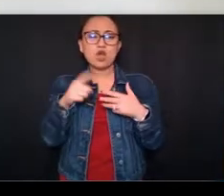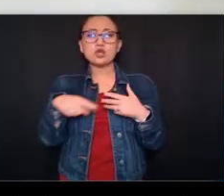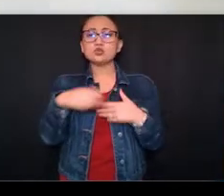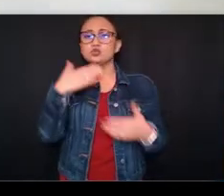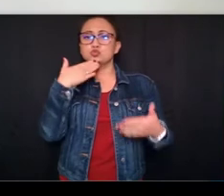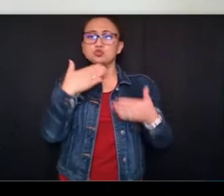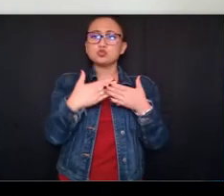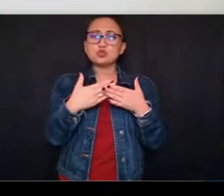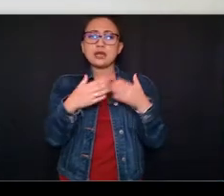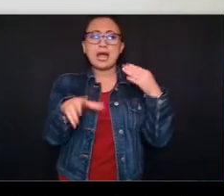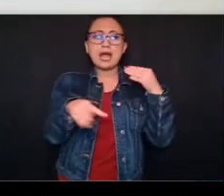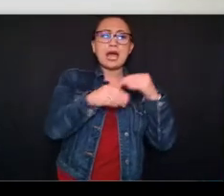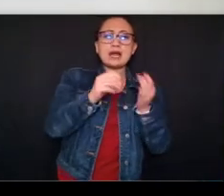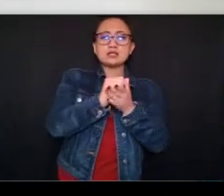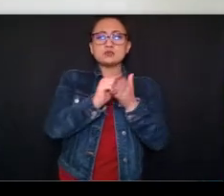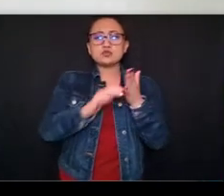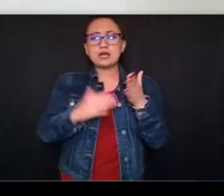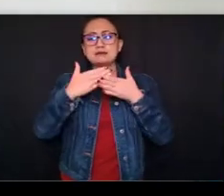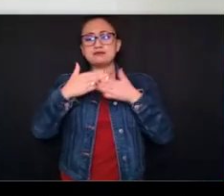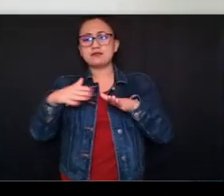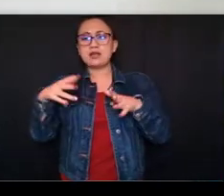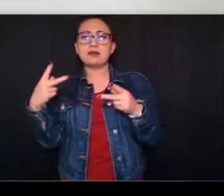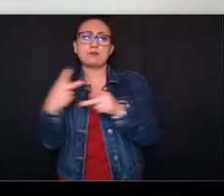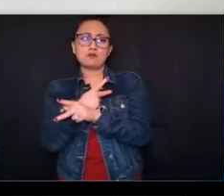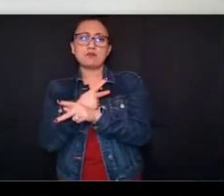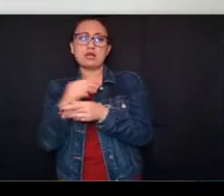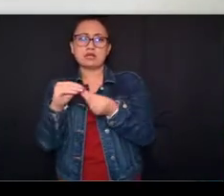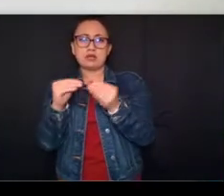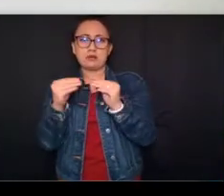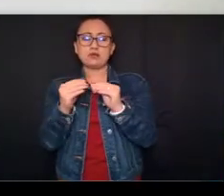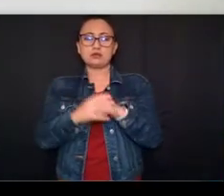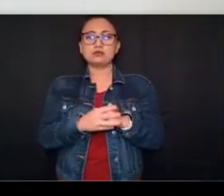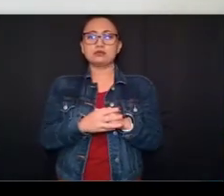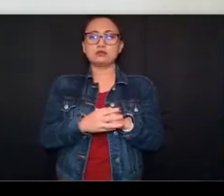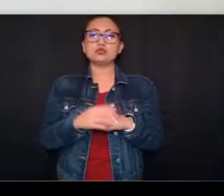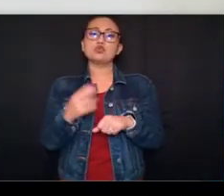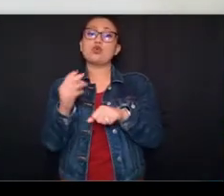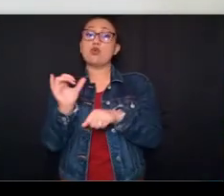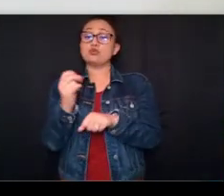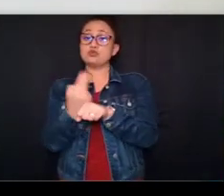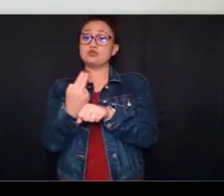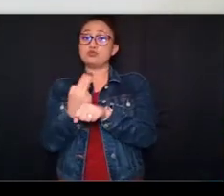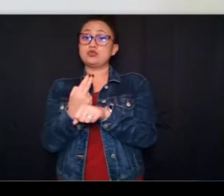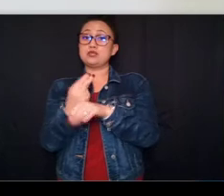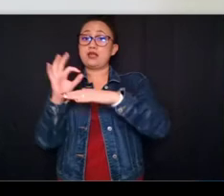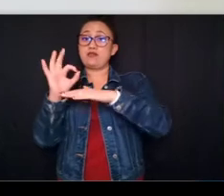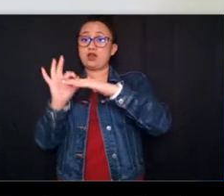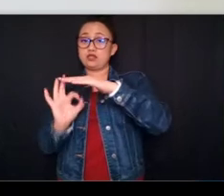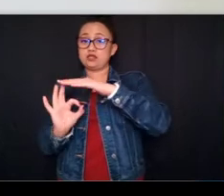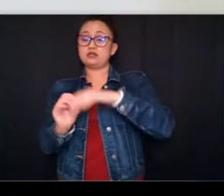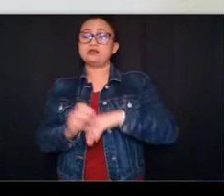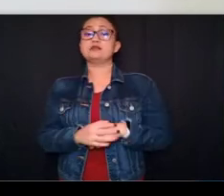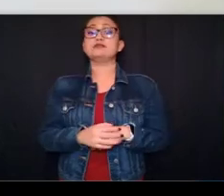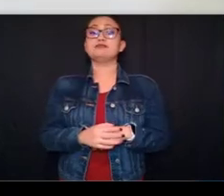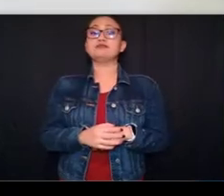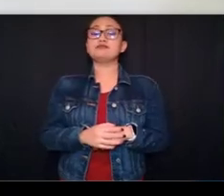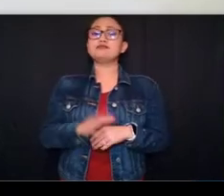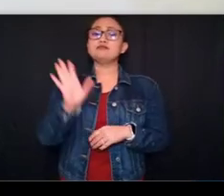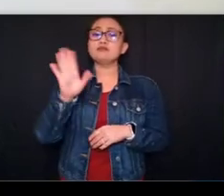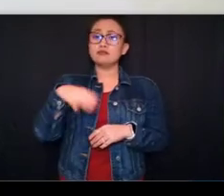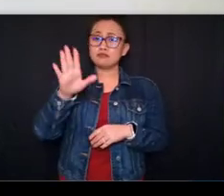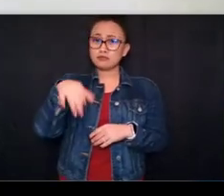and dividing numbers. We've also done quite a bit of work with fractions. But it turns out that there's a specific order that we are